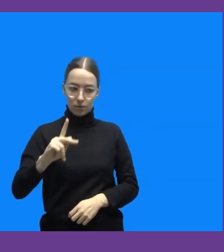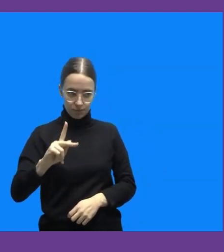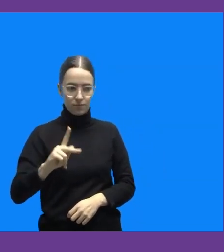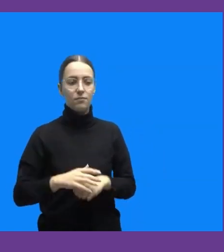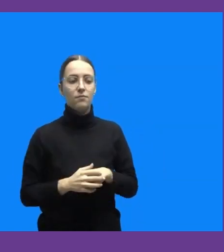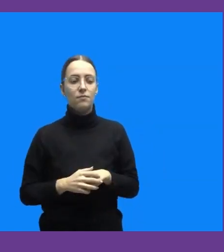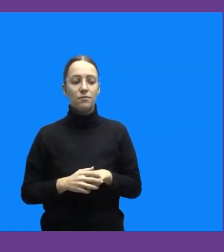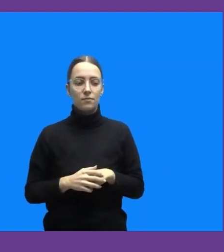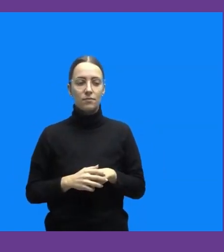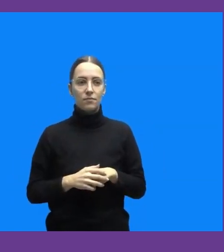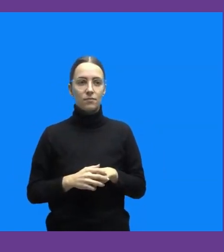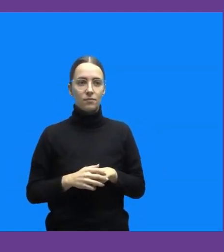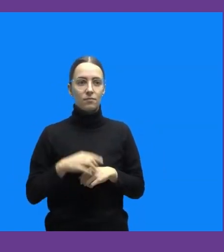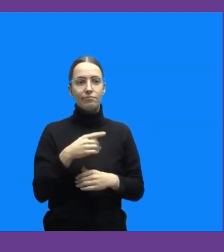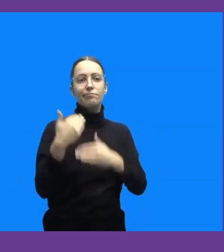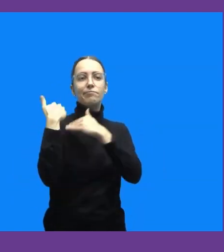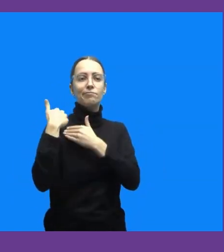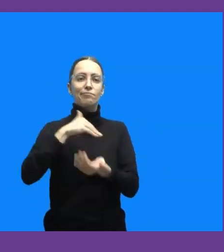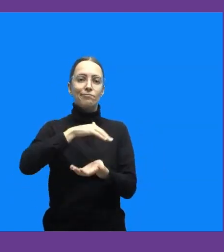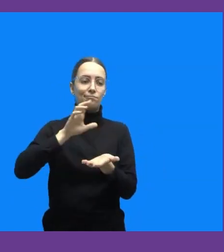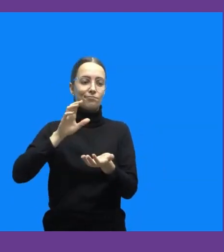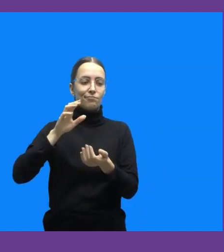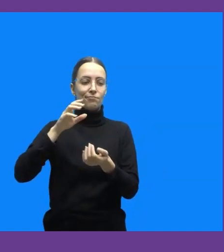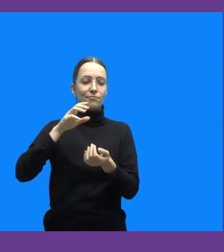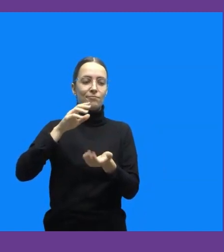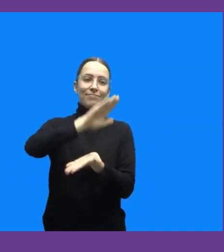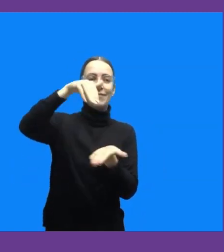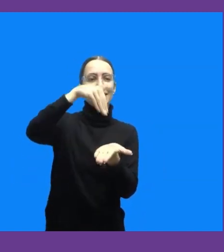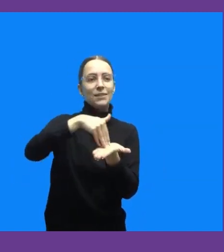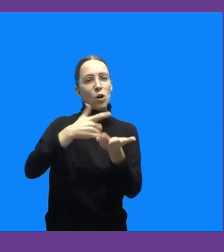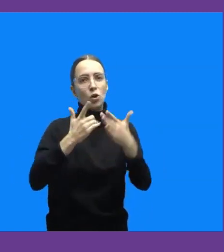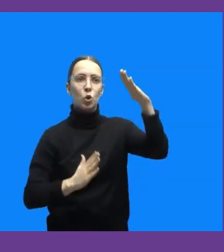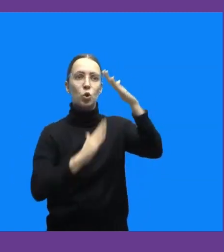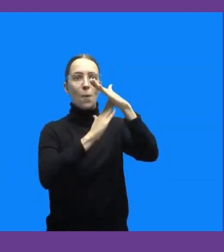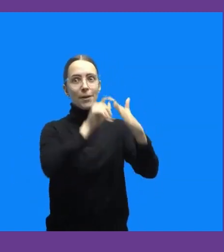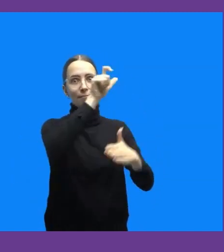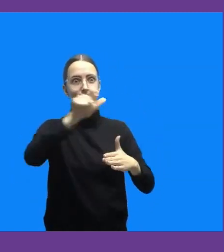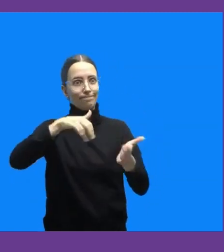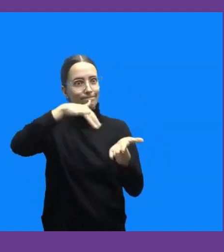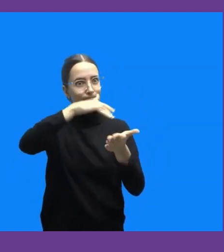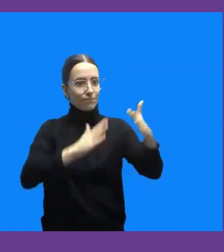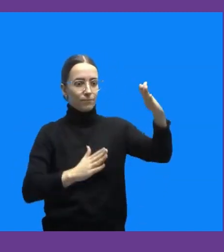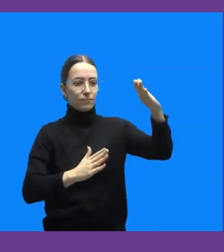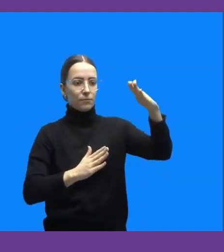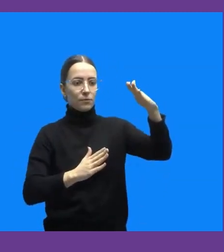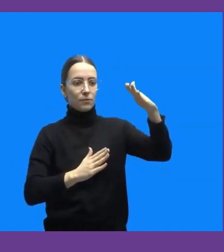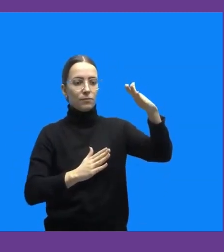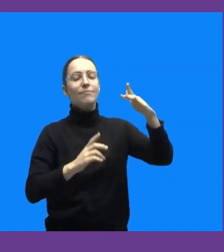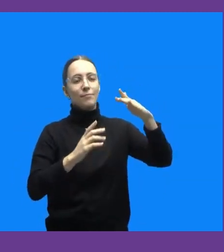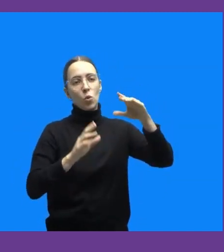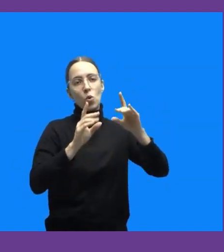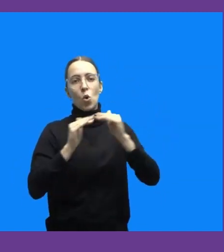the Centre is advancing universal design in education at all levels, from classroom to national policy